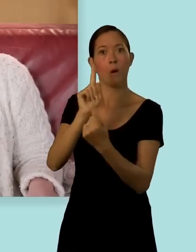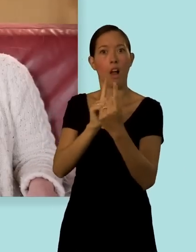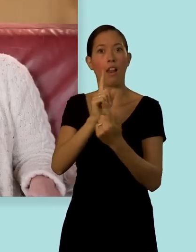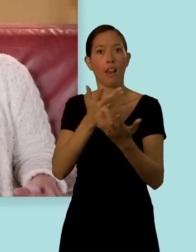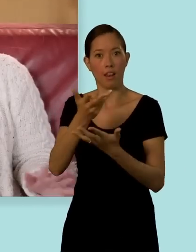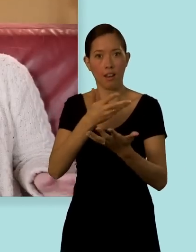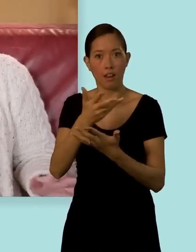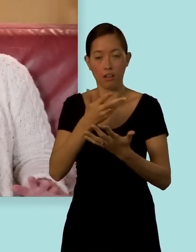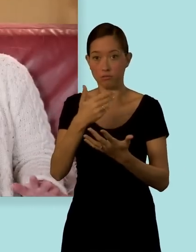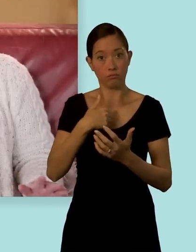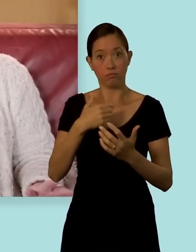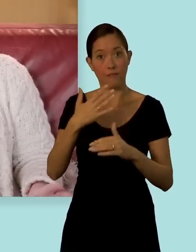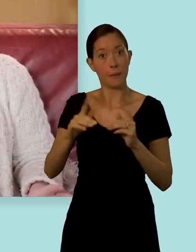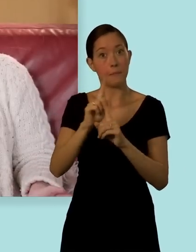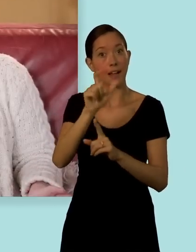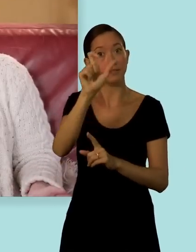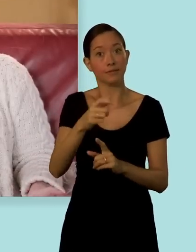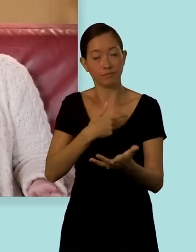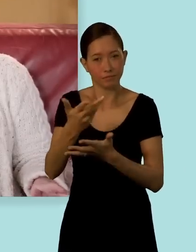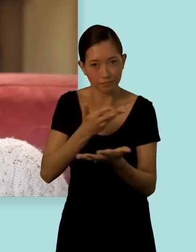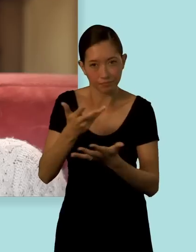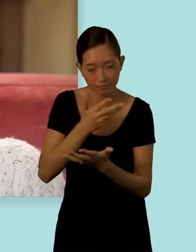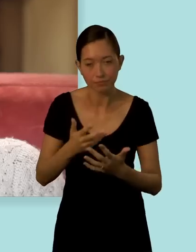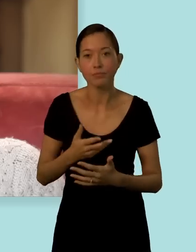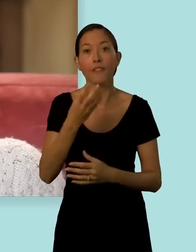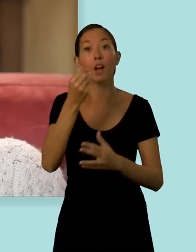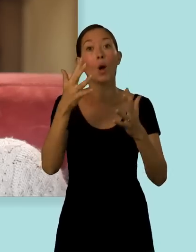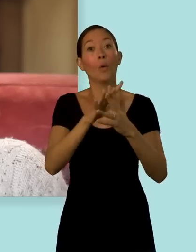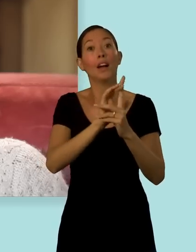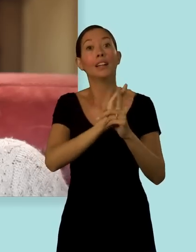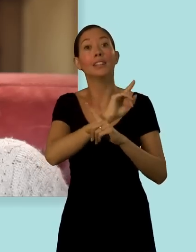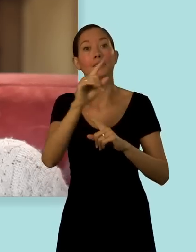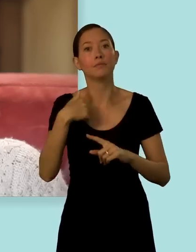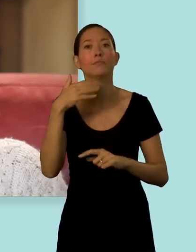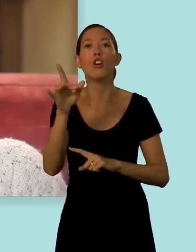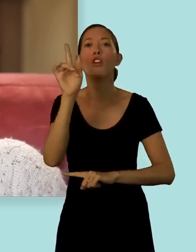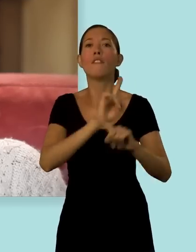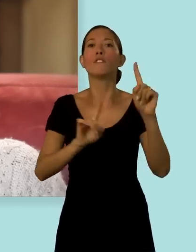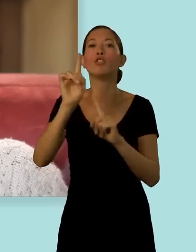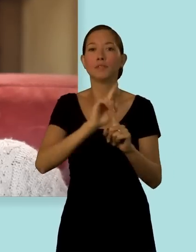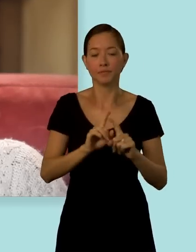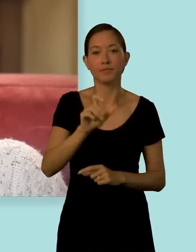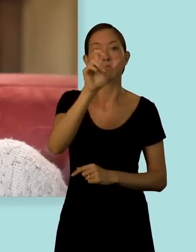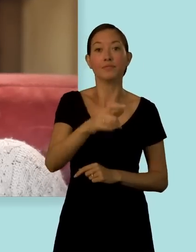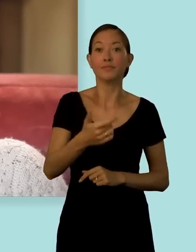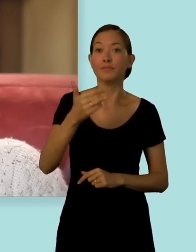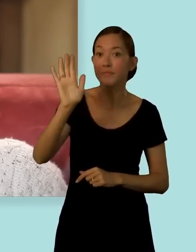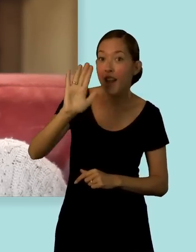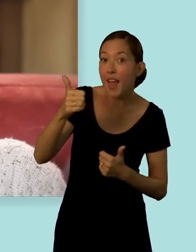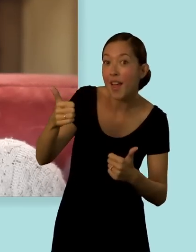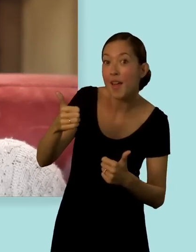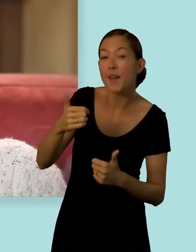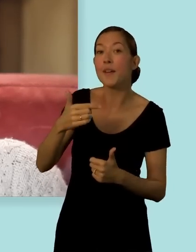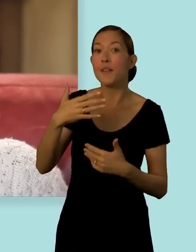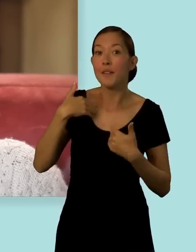intensive meeting. It was a one-to-one meeting with somebody I hadn't met before. Then a few weeks later I was at a conference